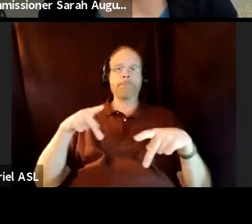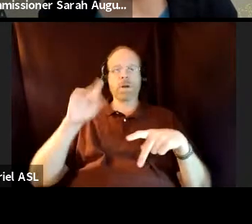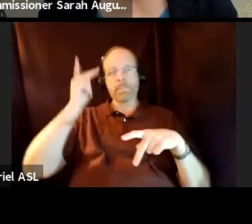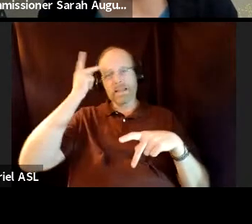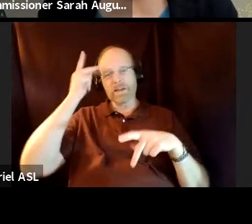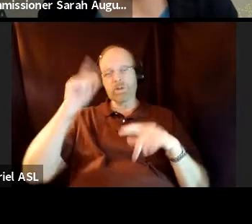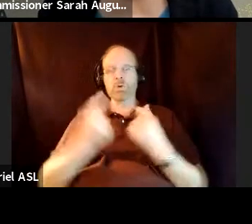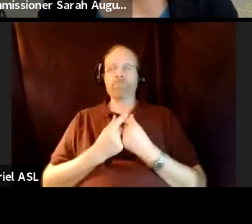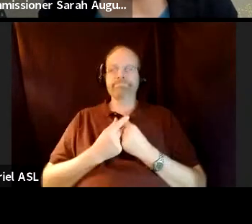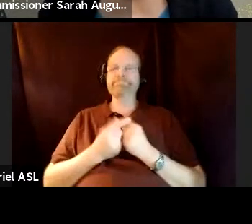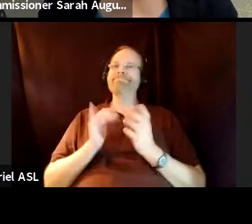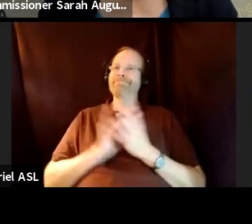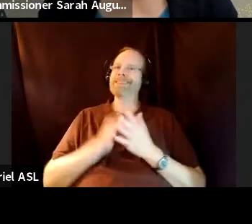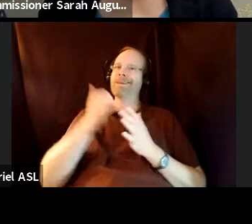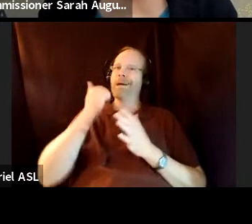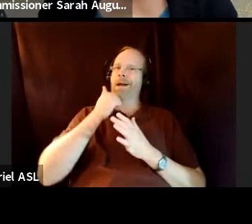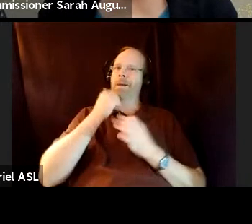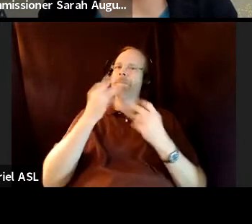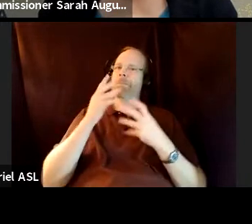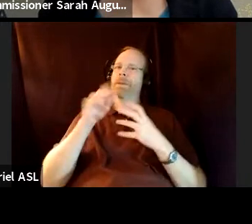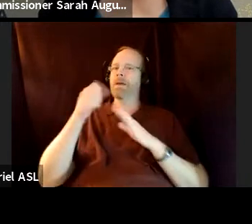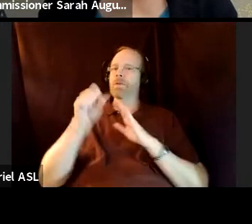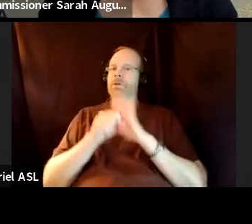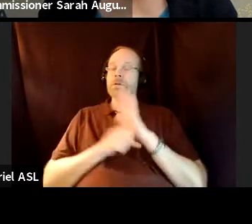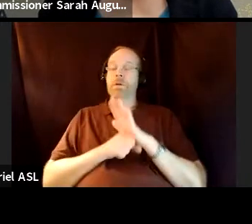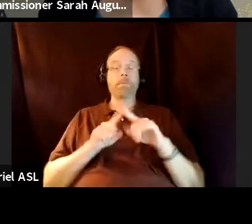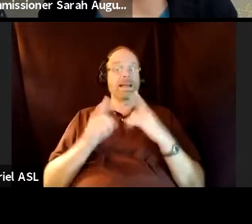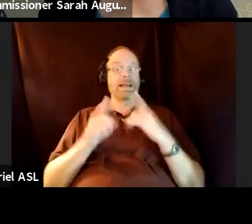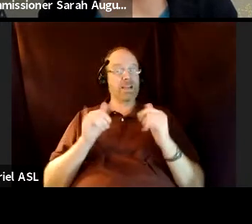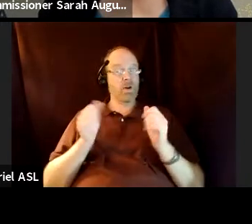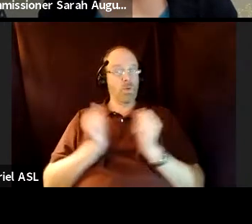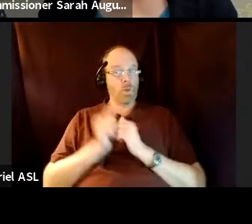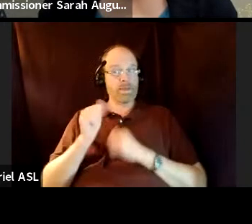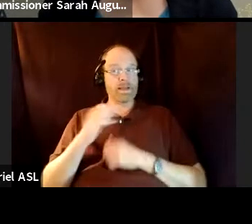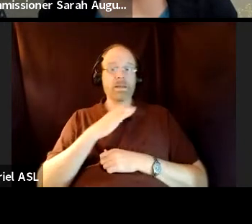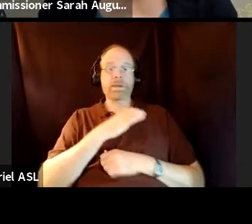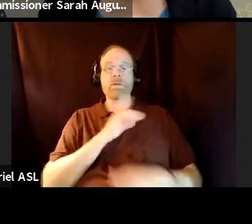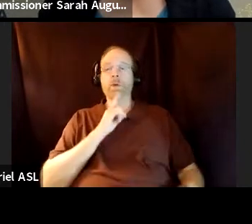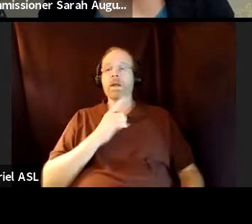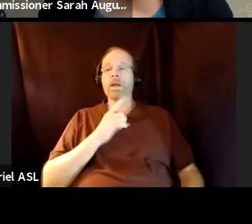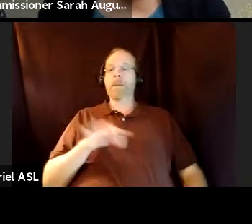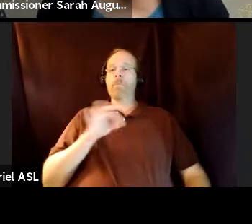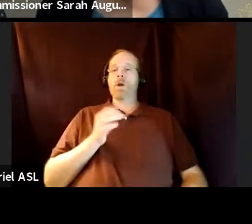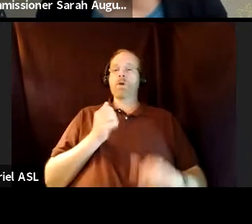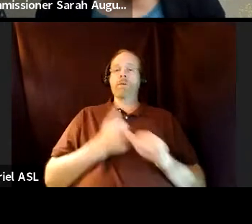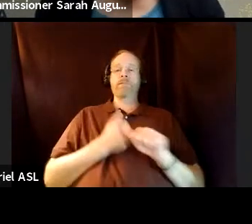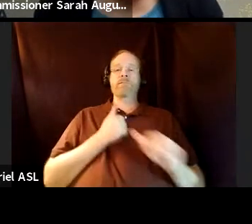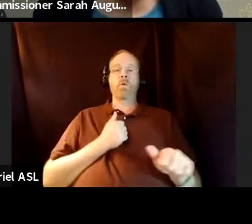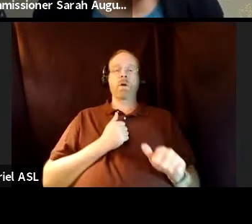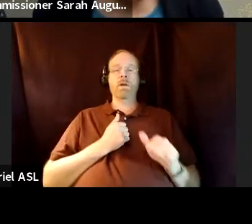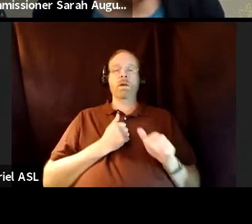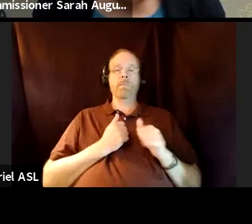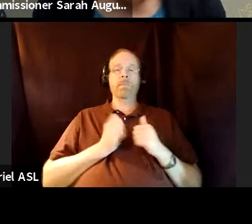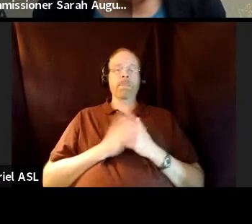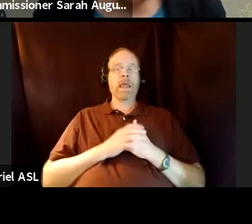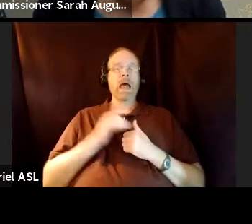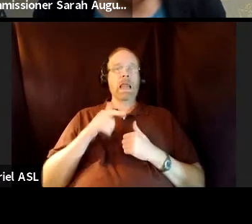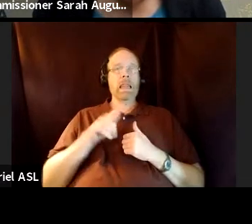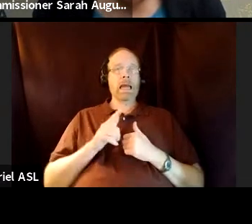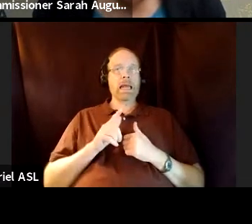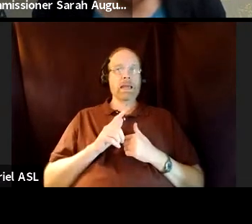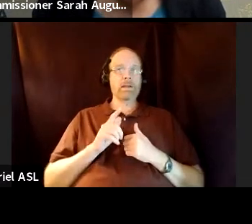states. Still, even with such a commission, it's essential to avoid the pitfalls of letting partisan